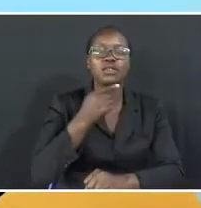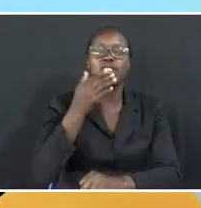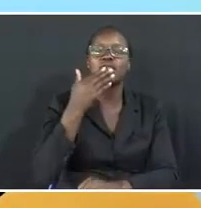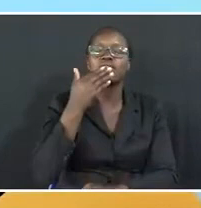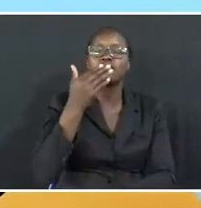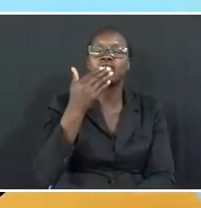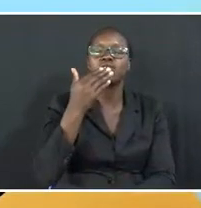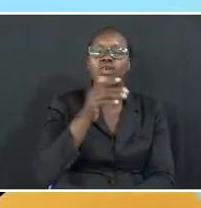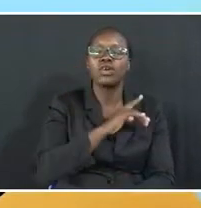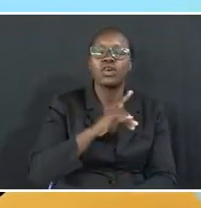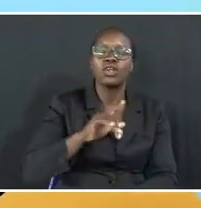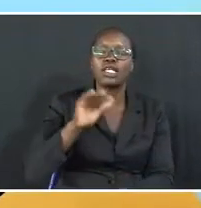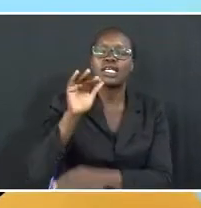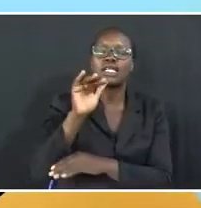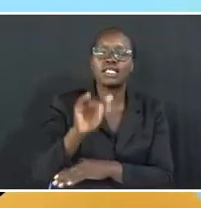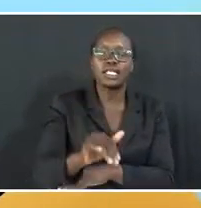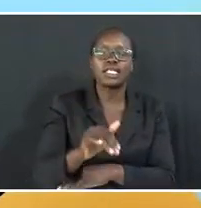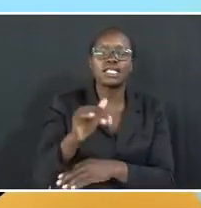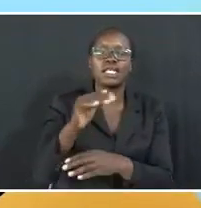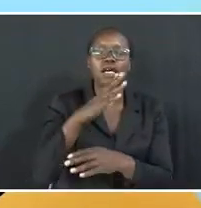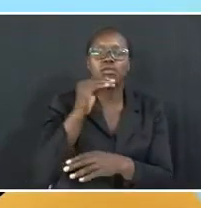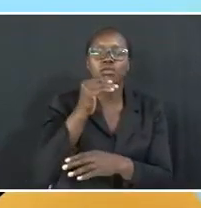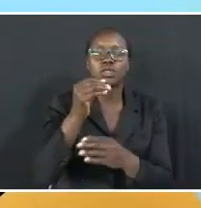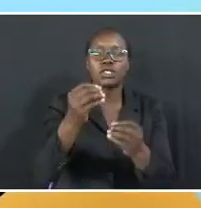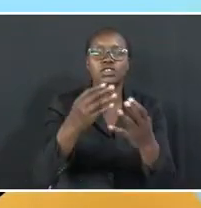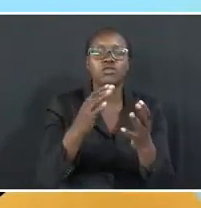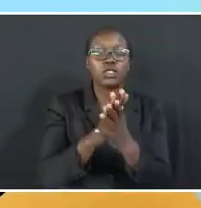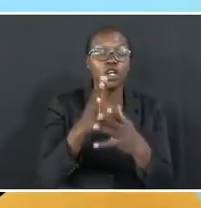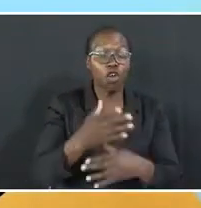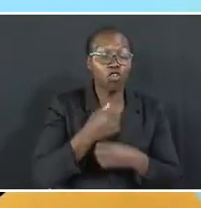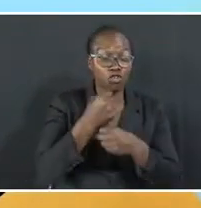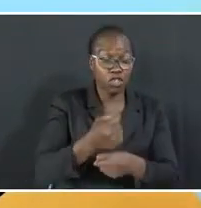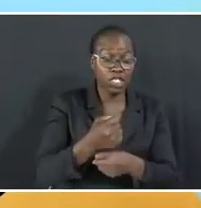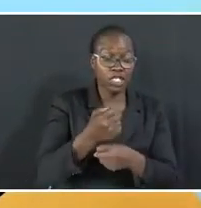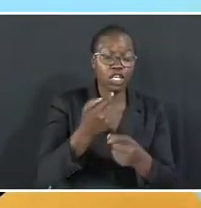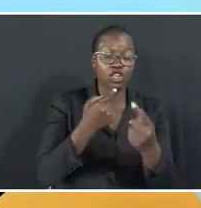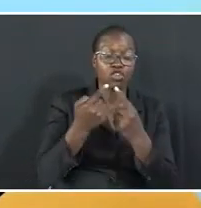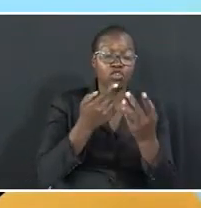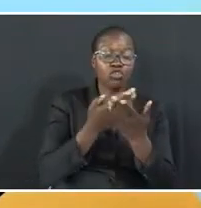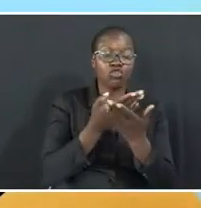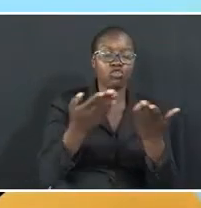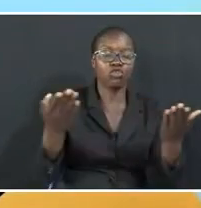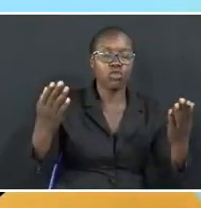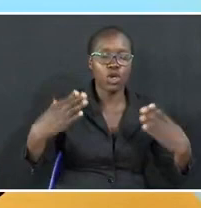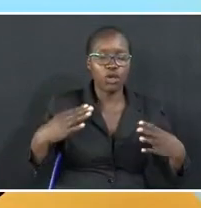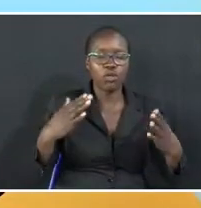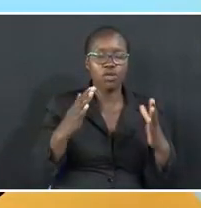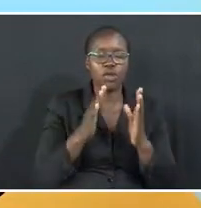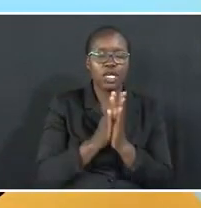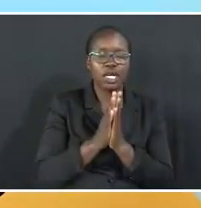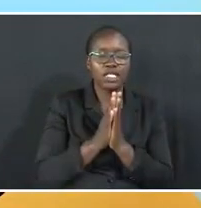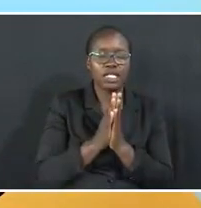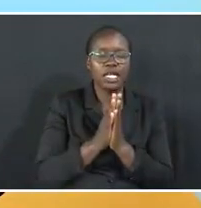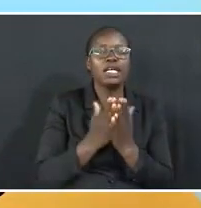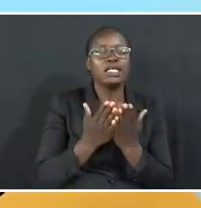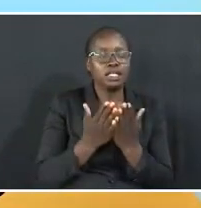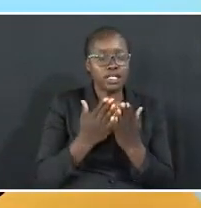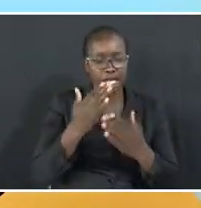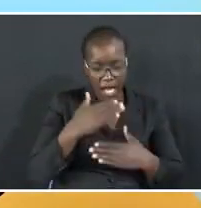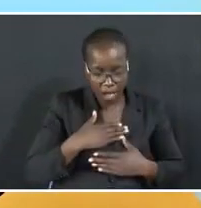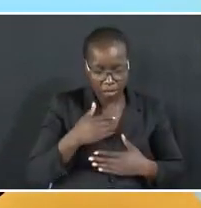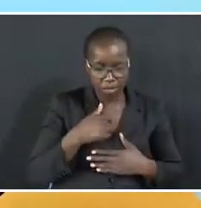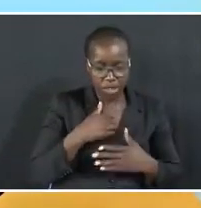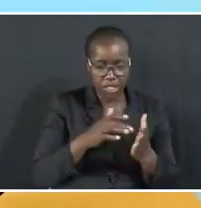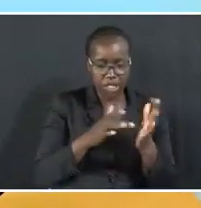you. Lord, I ask that as I'm going to speak, give me the confidence to talk to your people and may they learn from me. It's my prayer